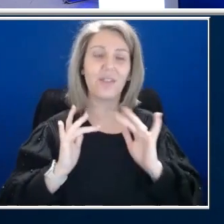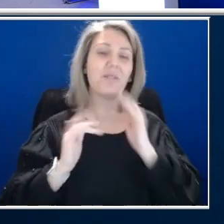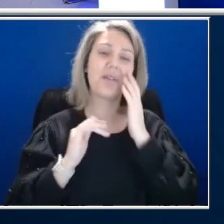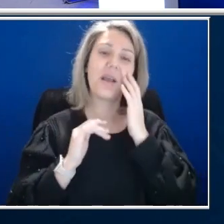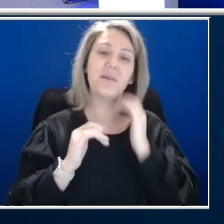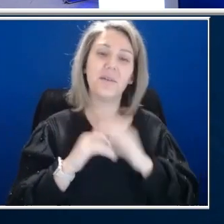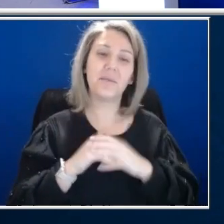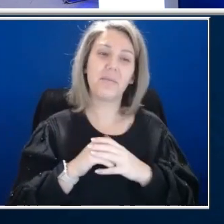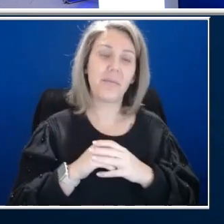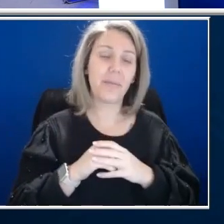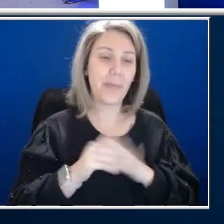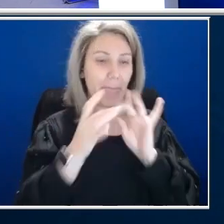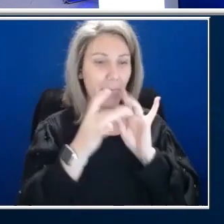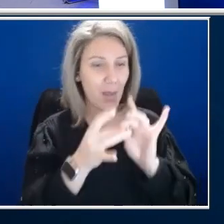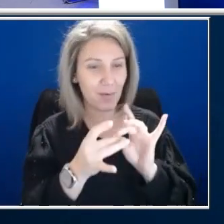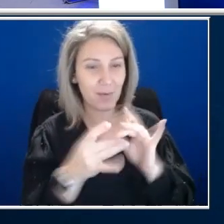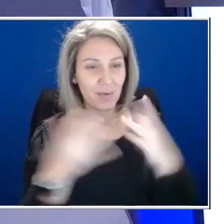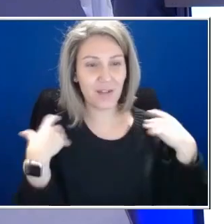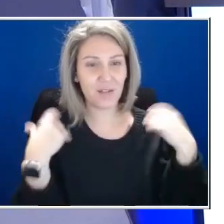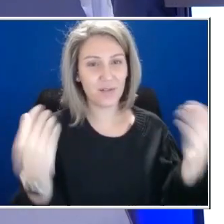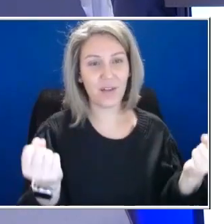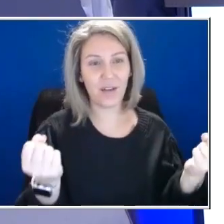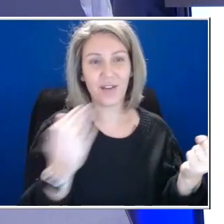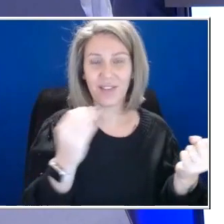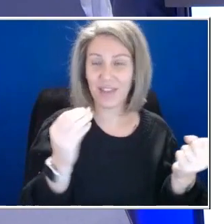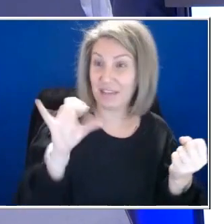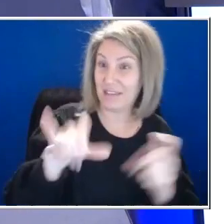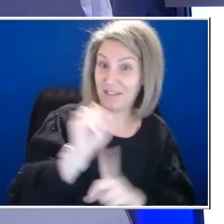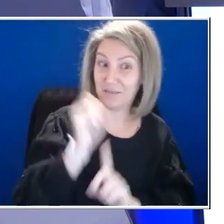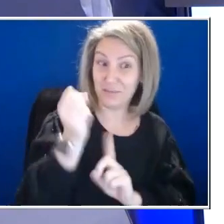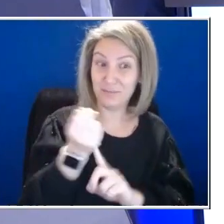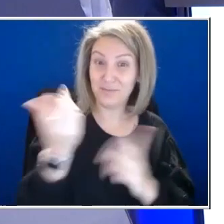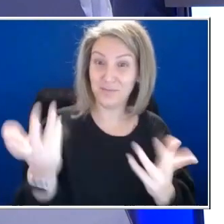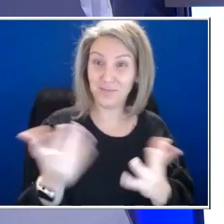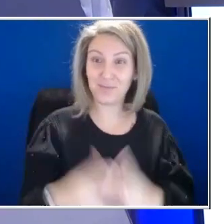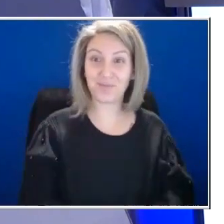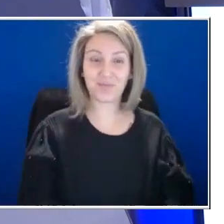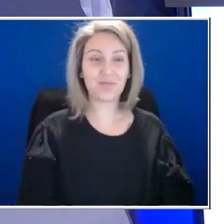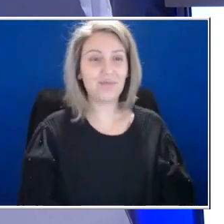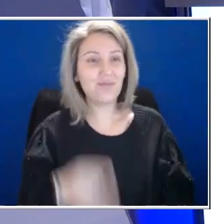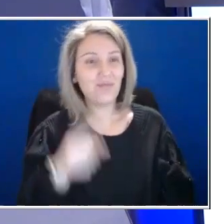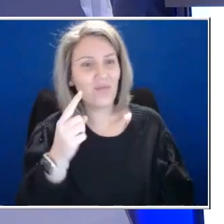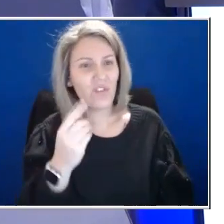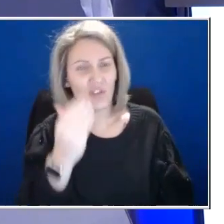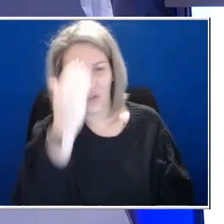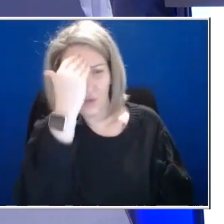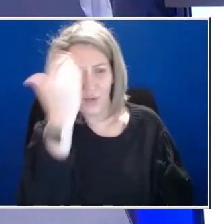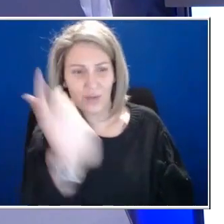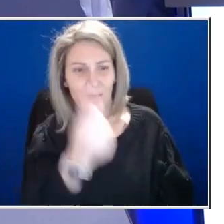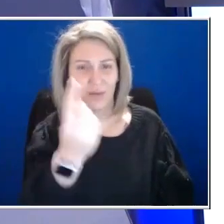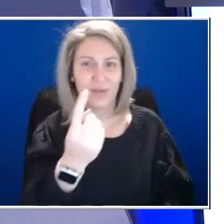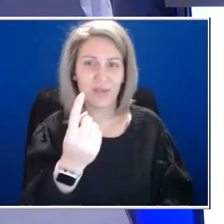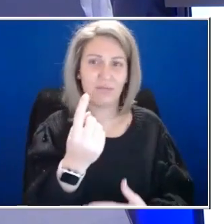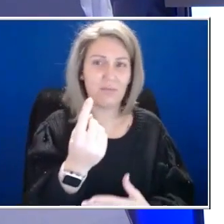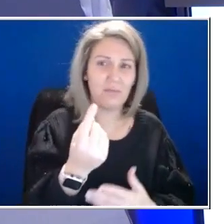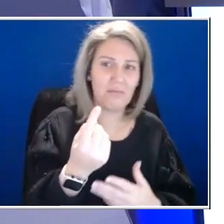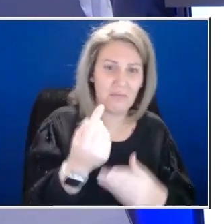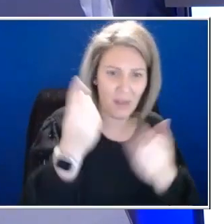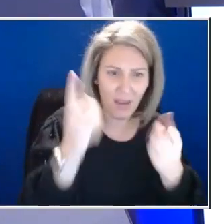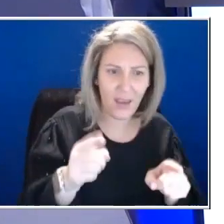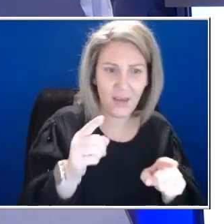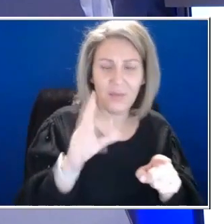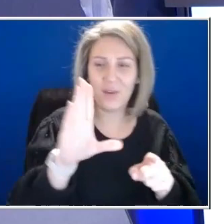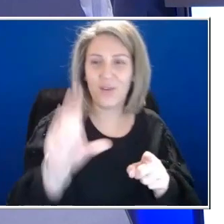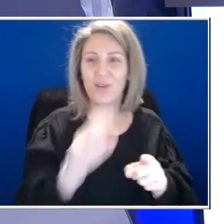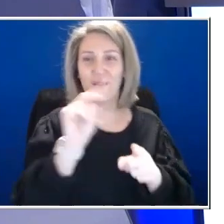healthcare. But in this case, Dr. Rohr, I have to ask you, you know, she knew something was up and did her own research. What do you make of